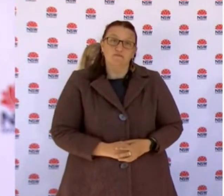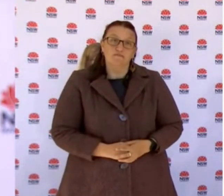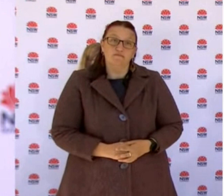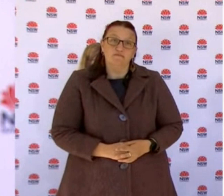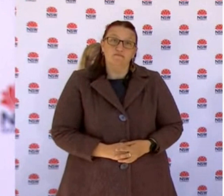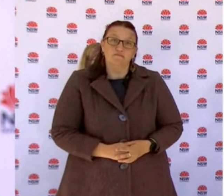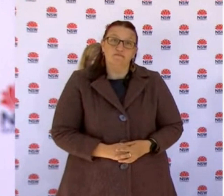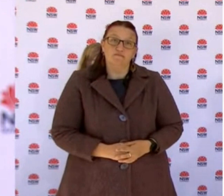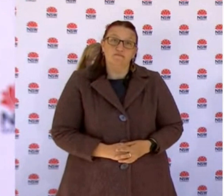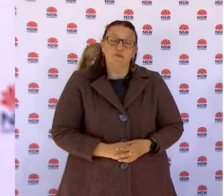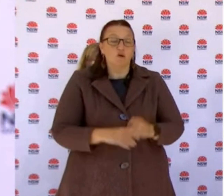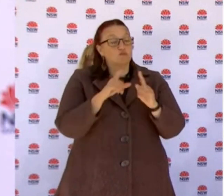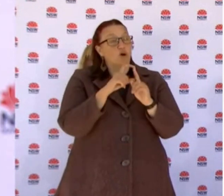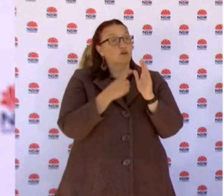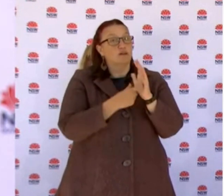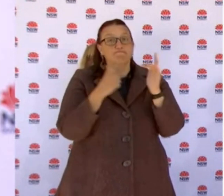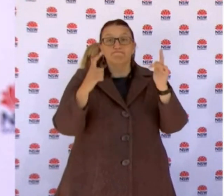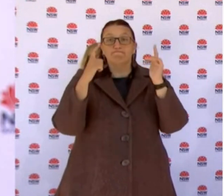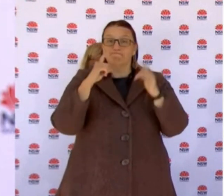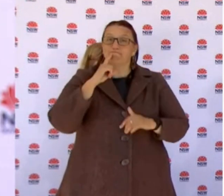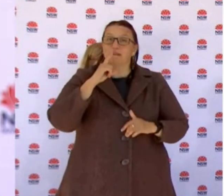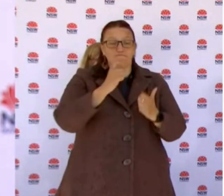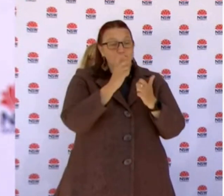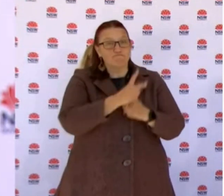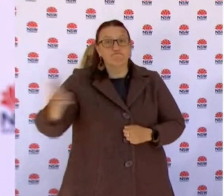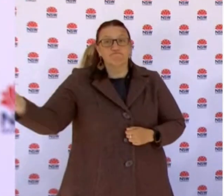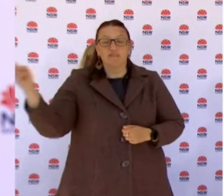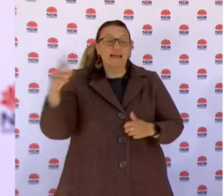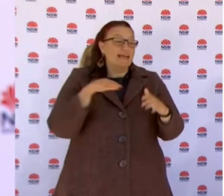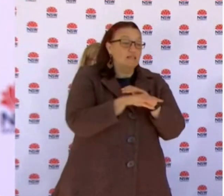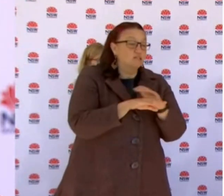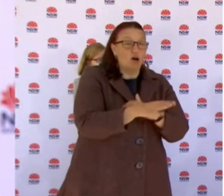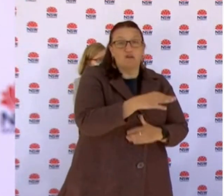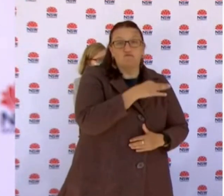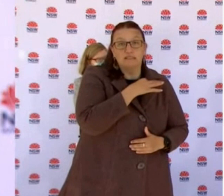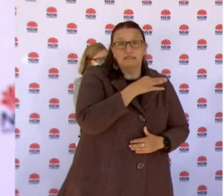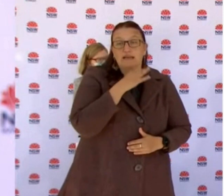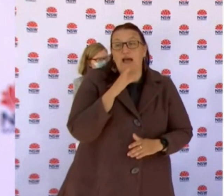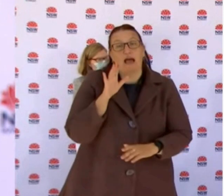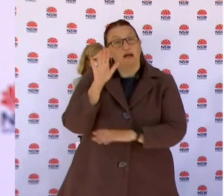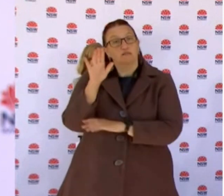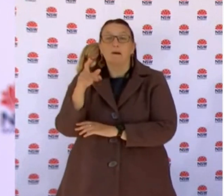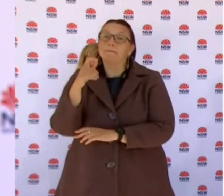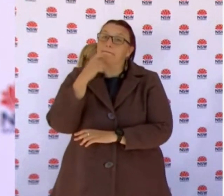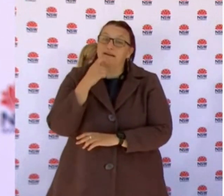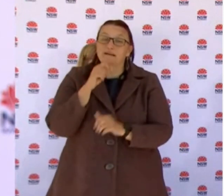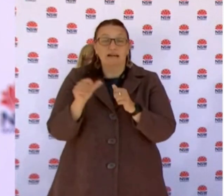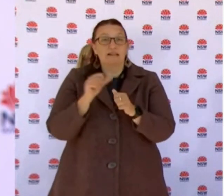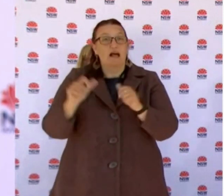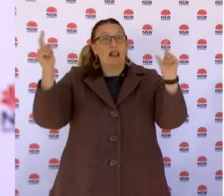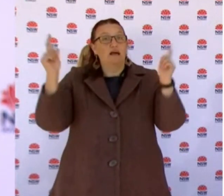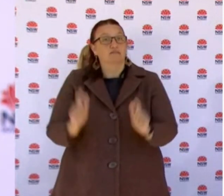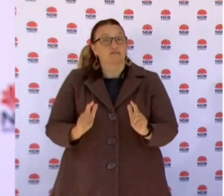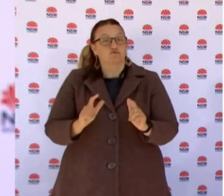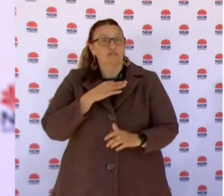has stressed on many occasions, outdoor settings are far less risky than indoor settings. If you feel you want to get out of your